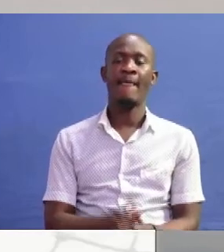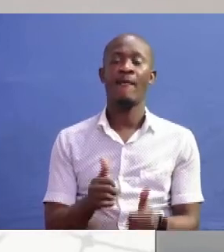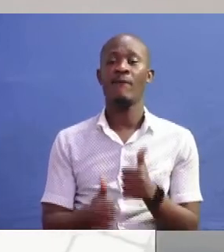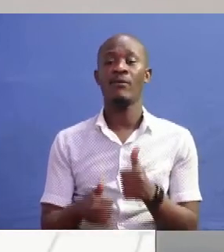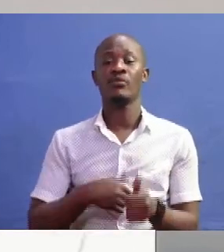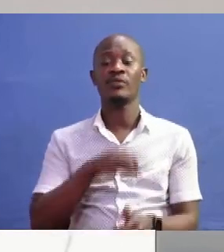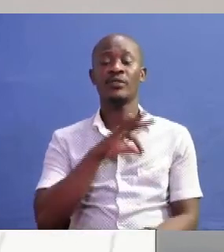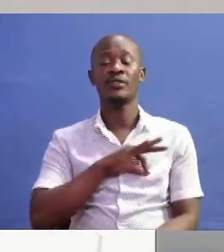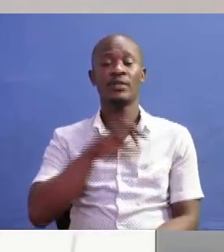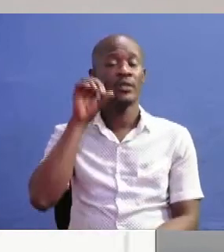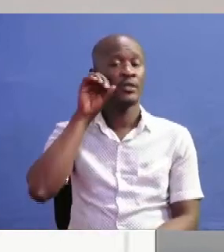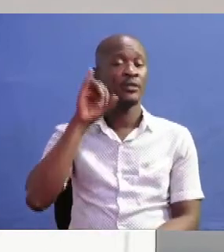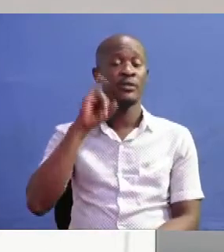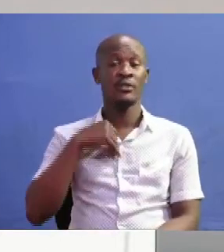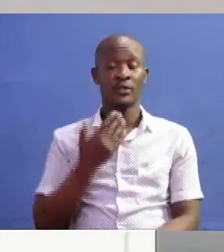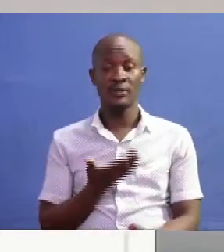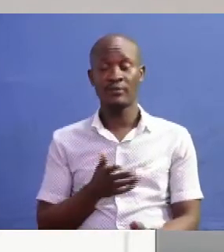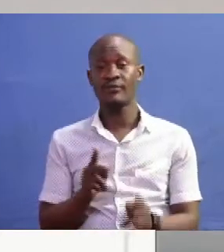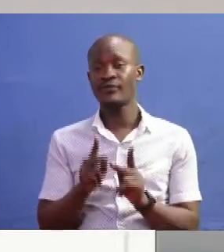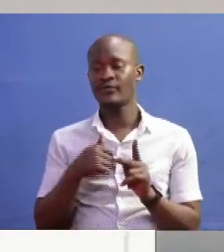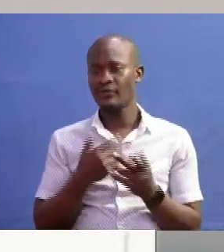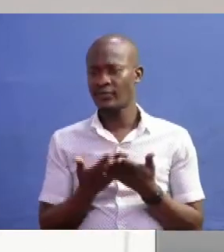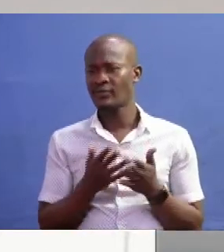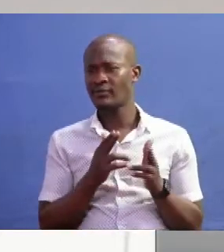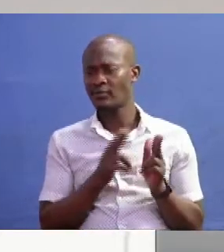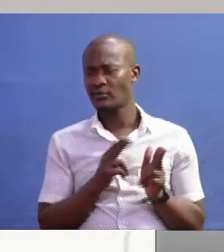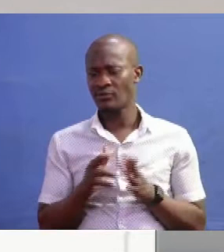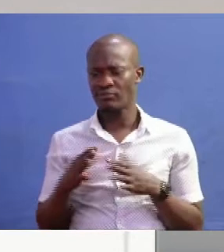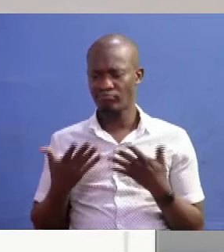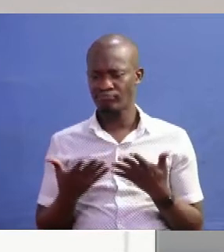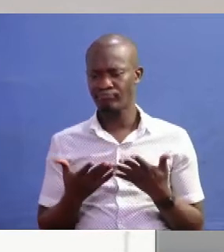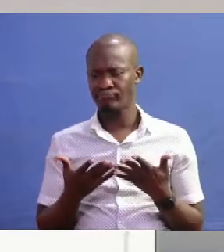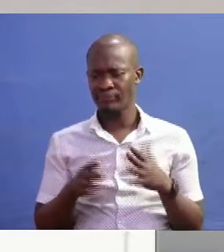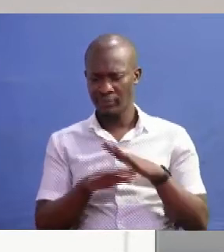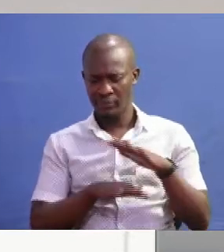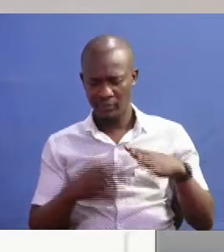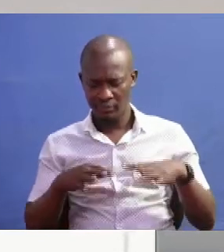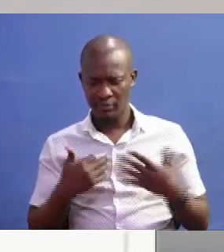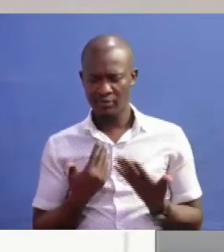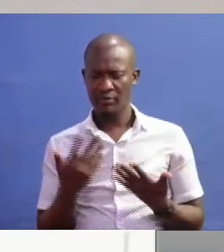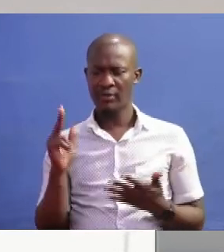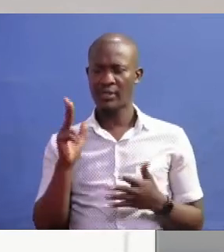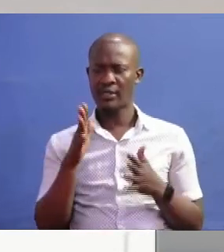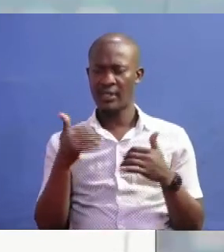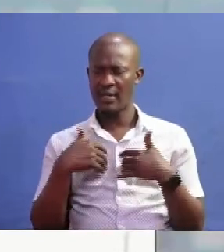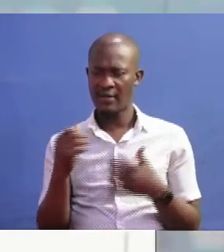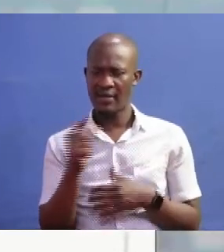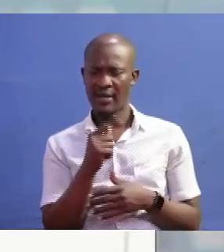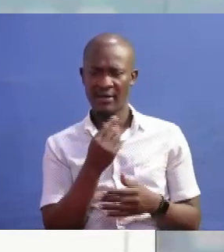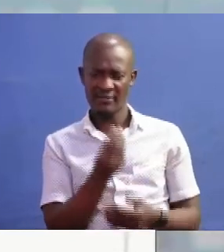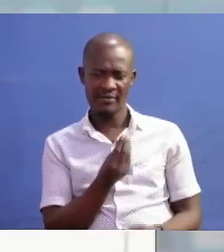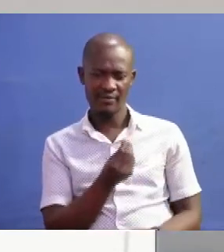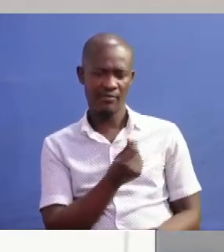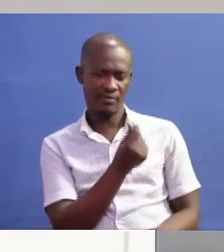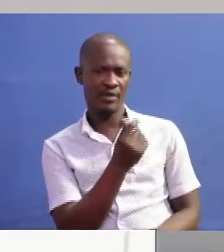investment option is really favorable for the common mwananchi that Kenyan earning a very low income? Which one would you